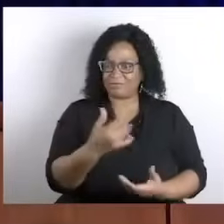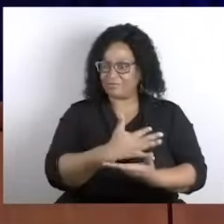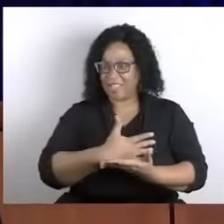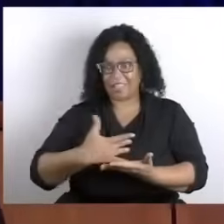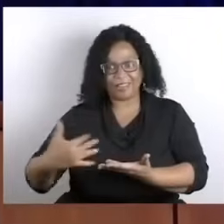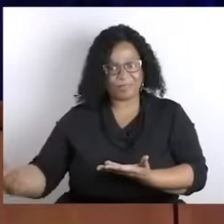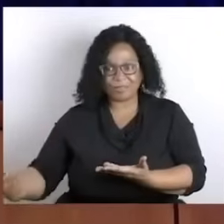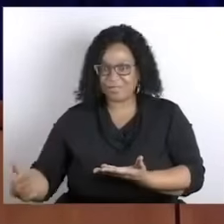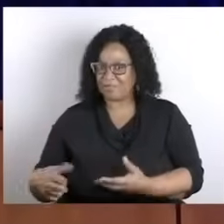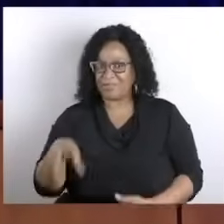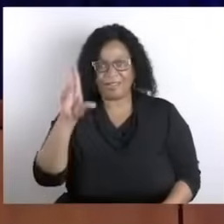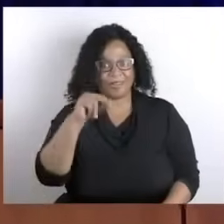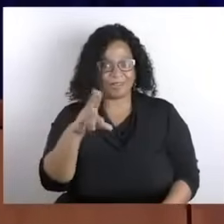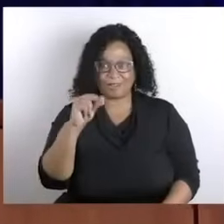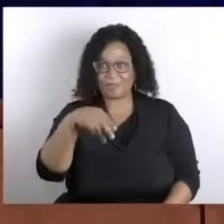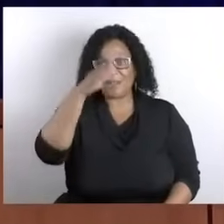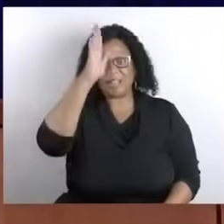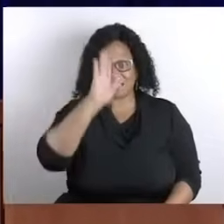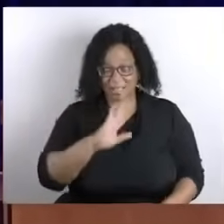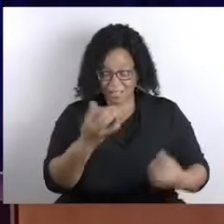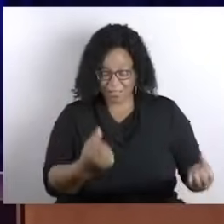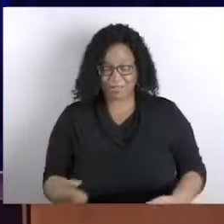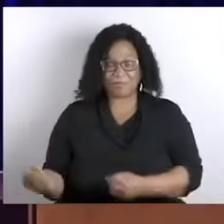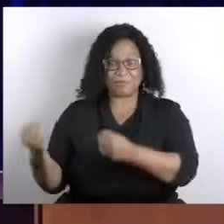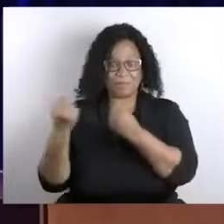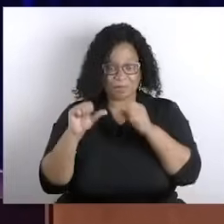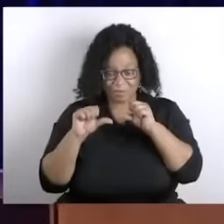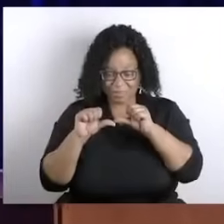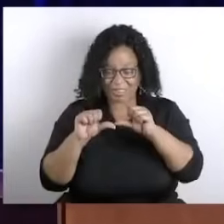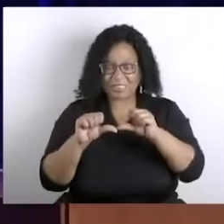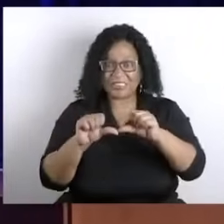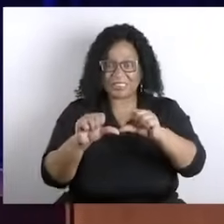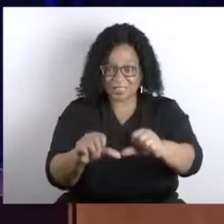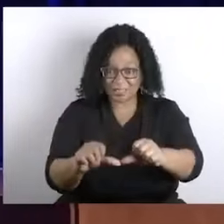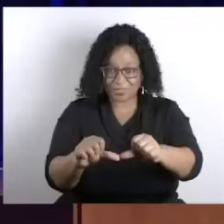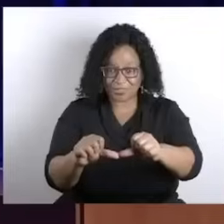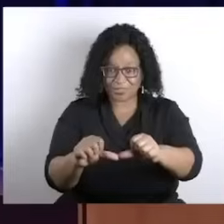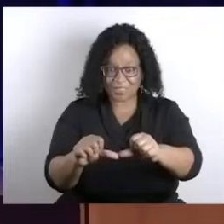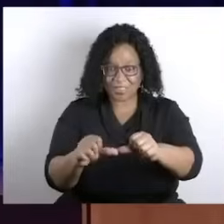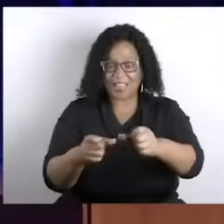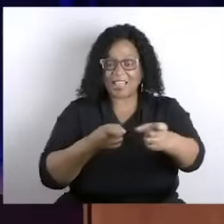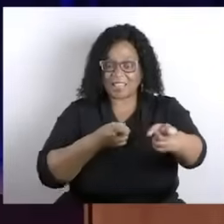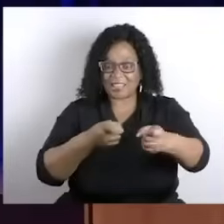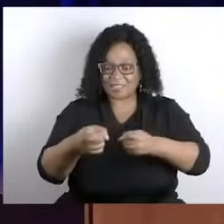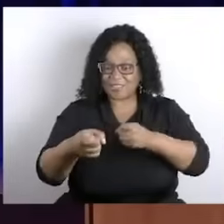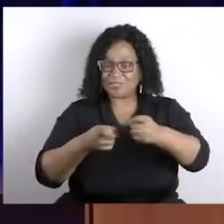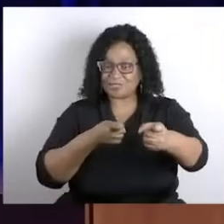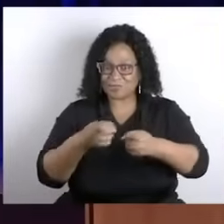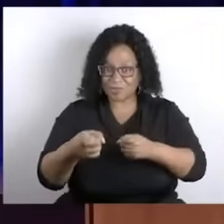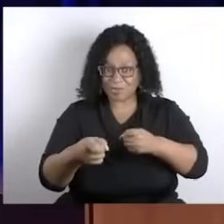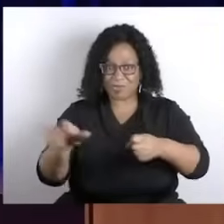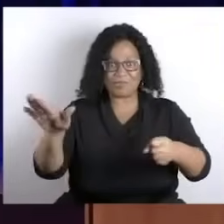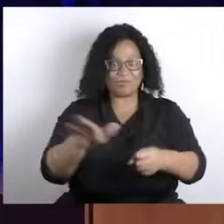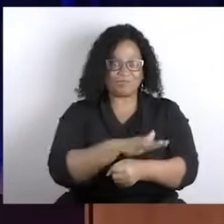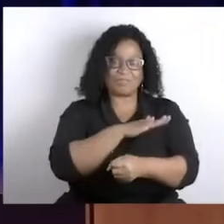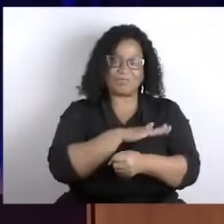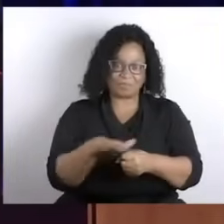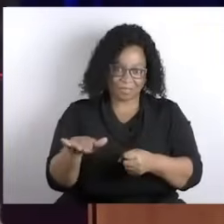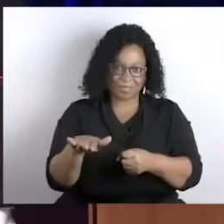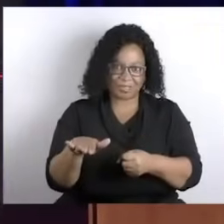he's always been. He still sits high and he still looks low. That God is still in complete